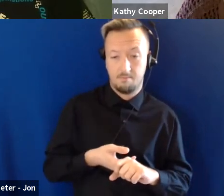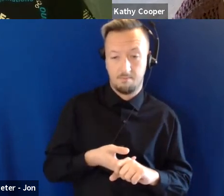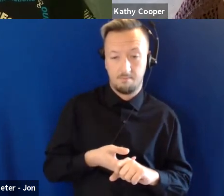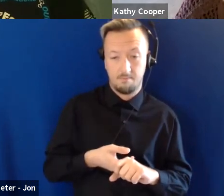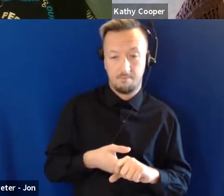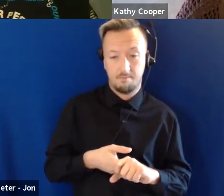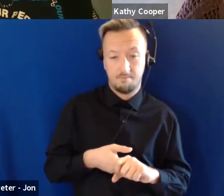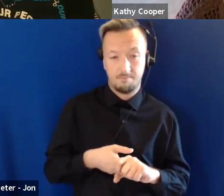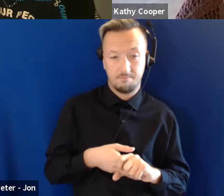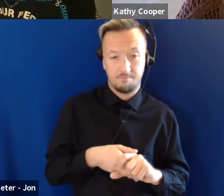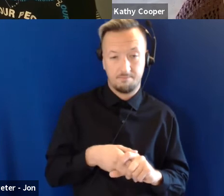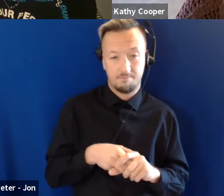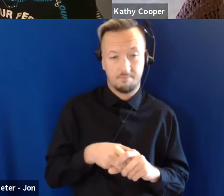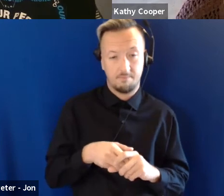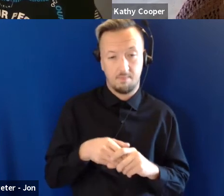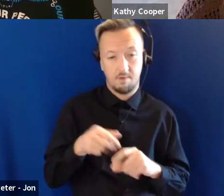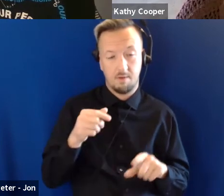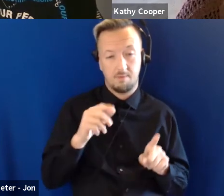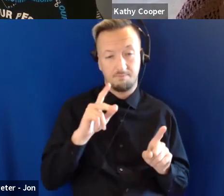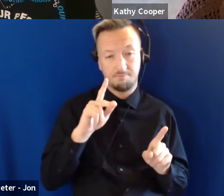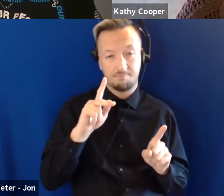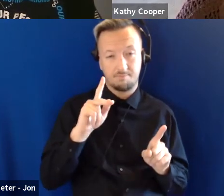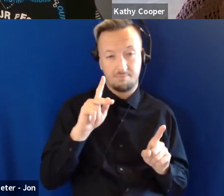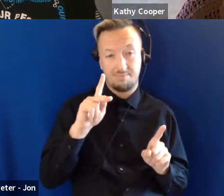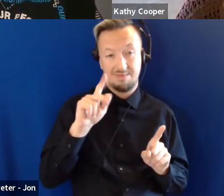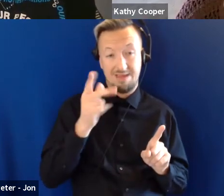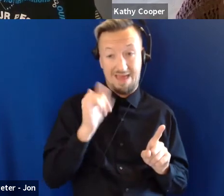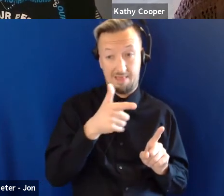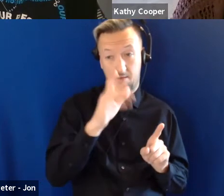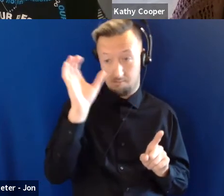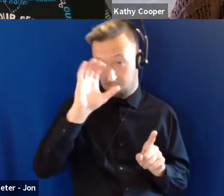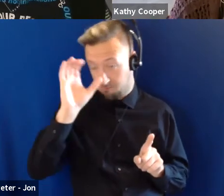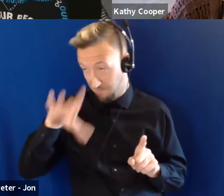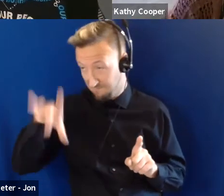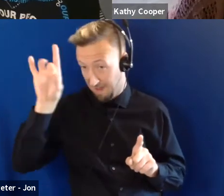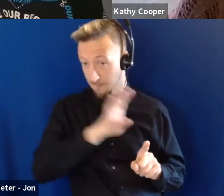And then how Kathy finds board members, I have no idea.